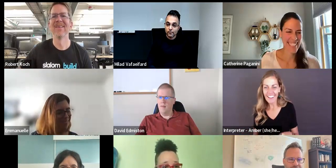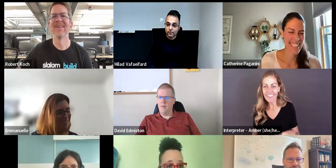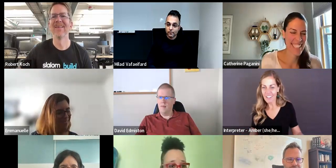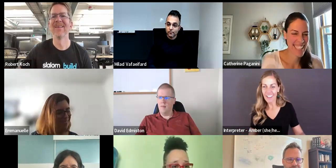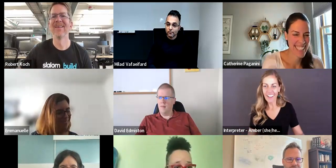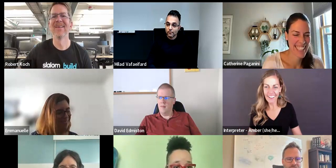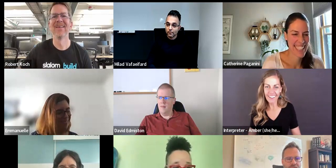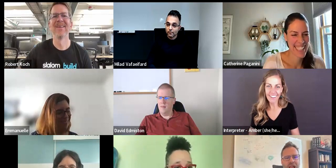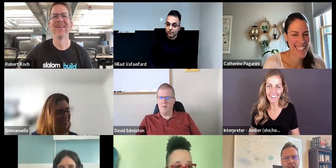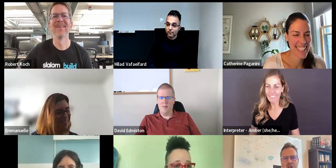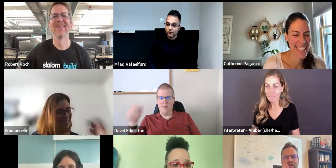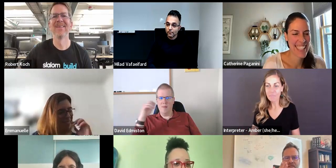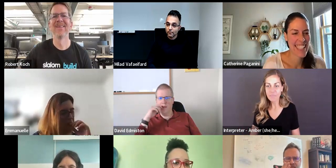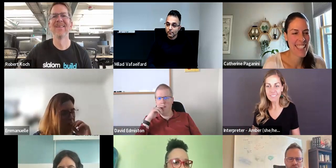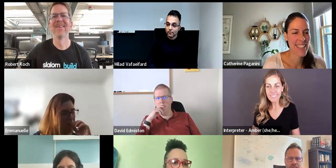Okay, Jay.